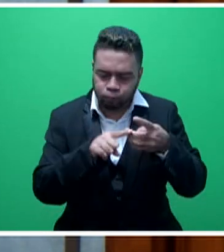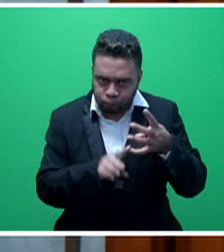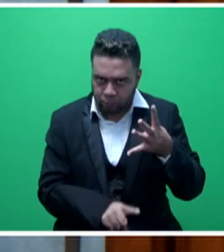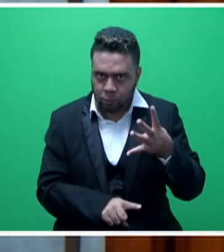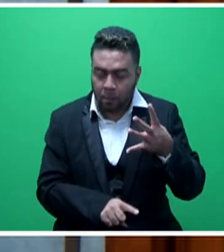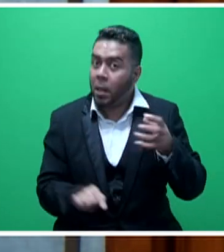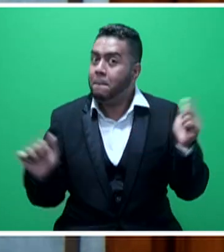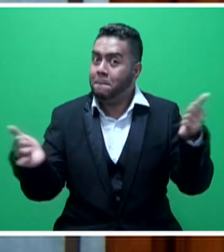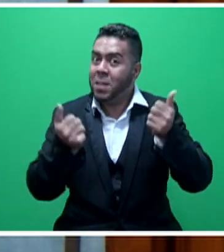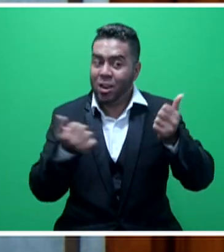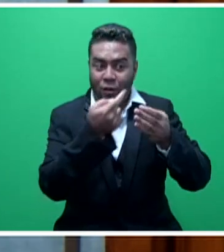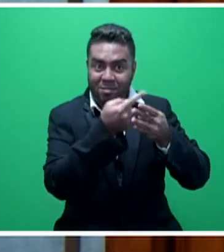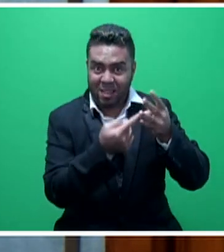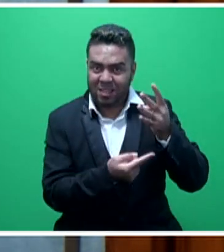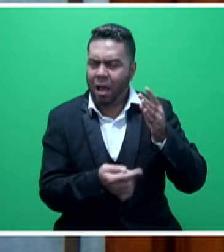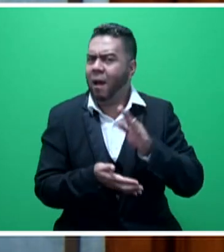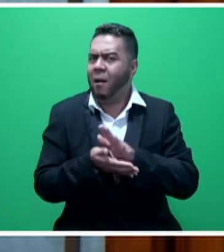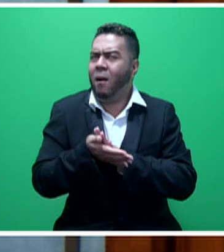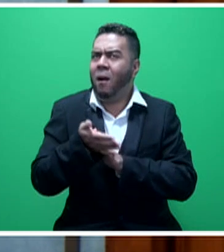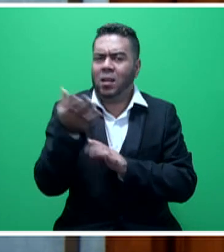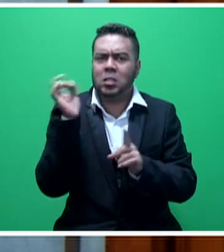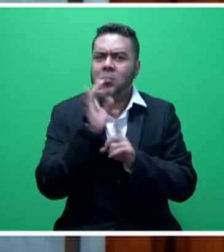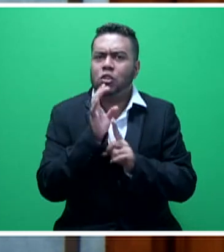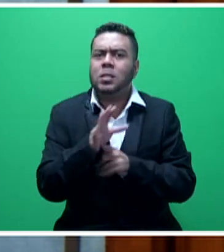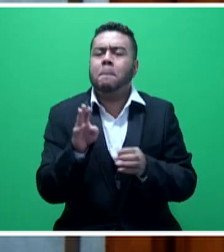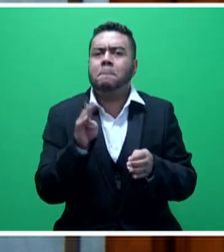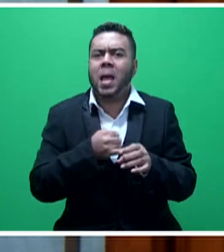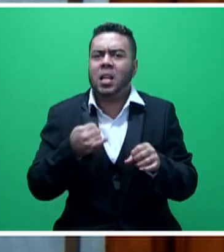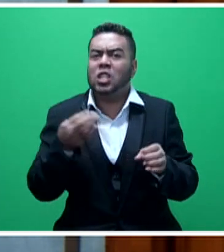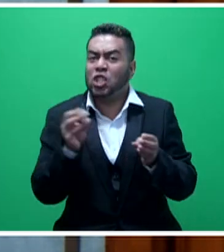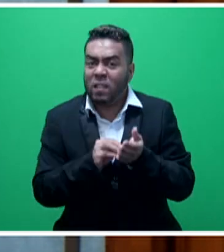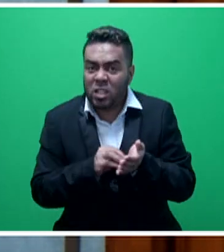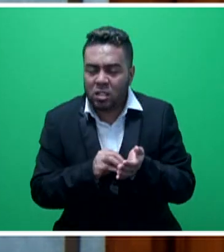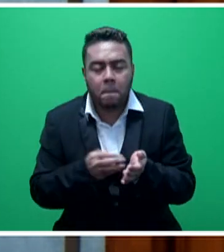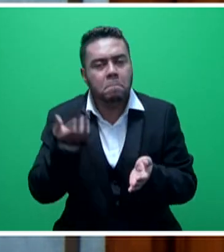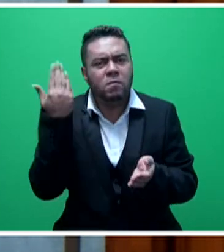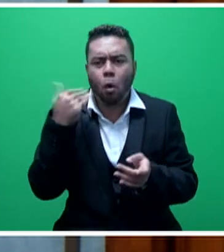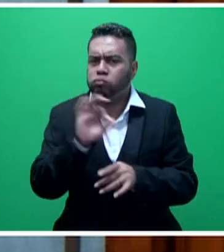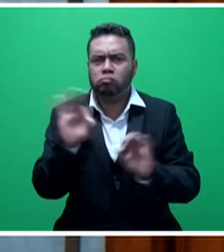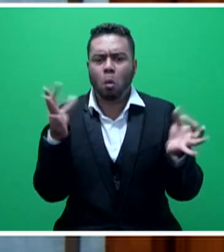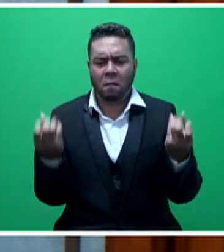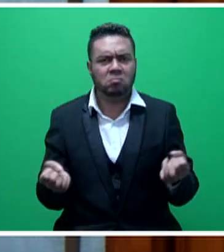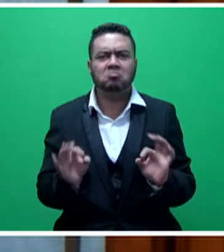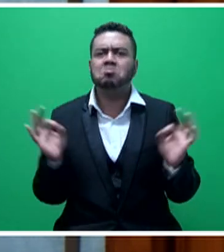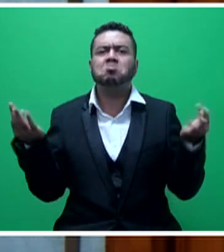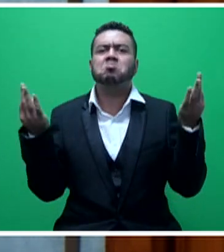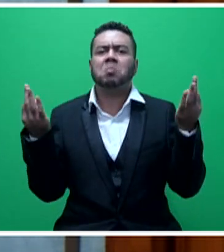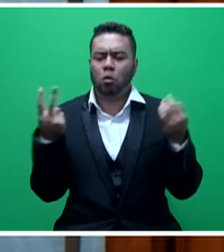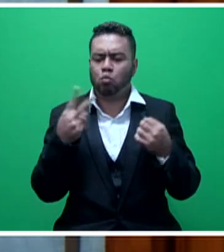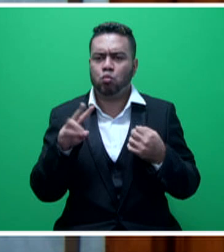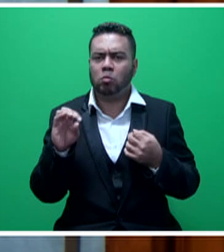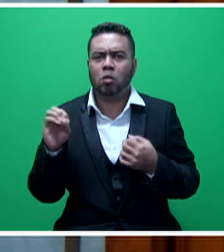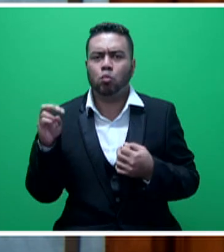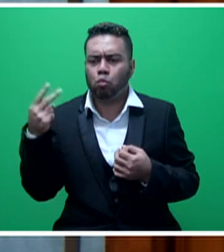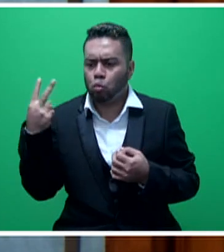Many of these high-end complex specialist medical services did not exist in Fiji before 2012,